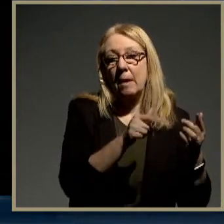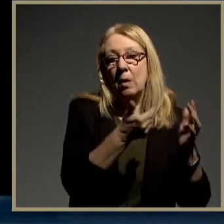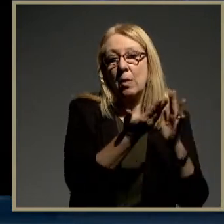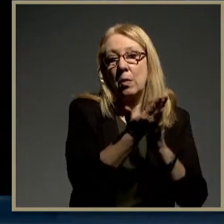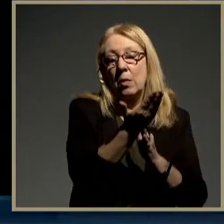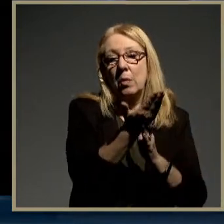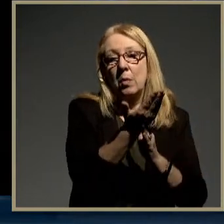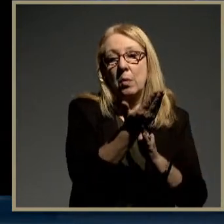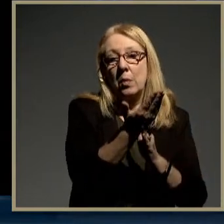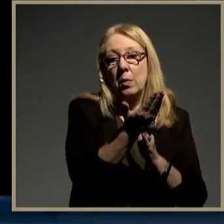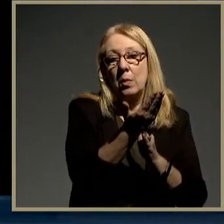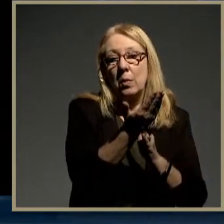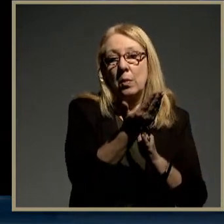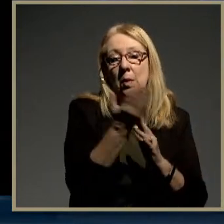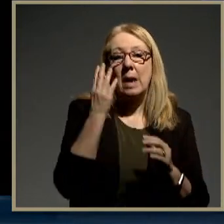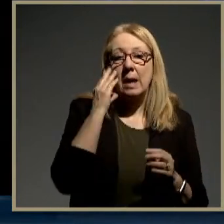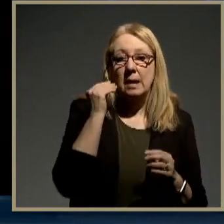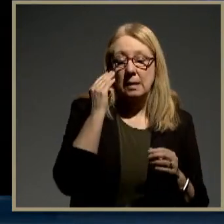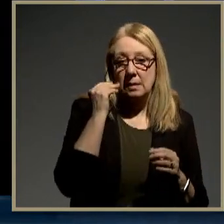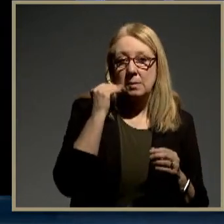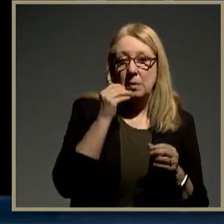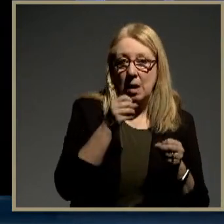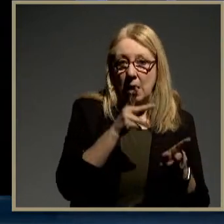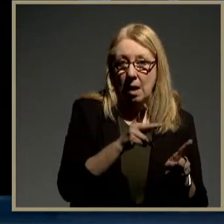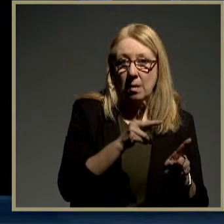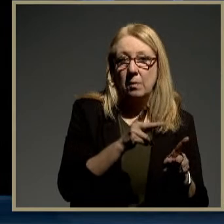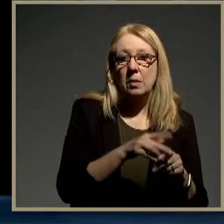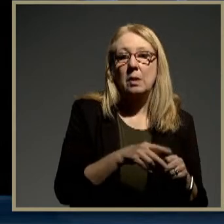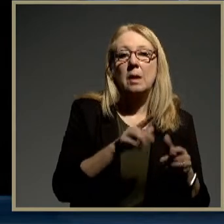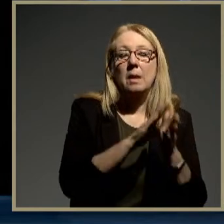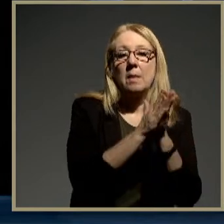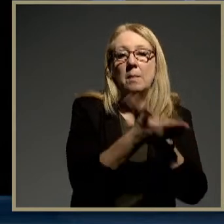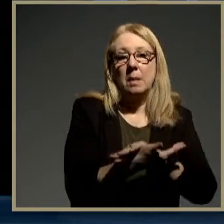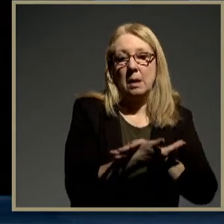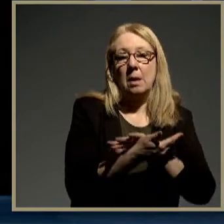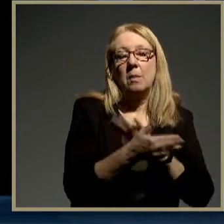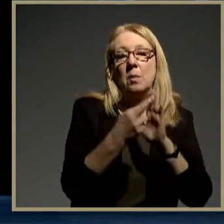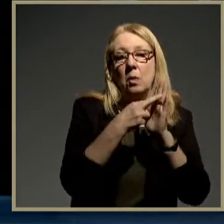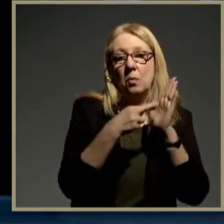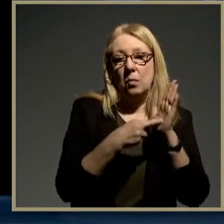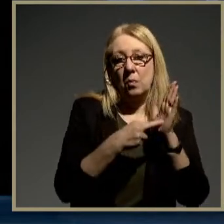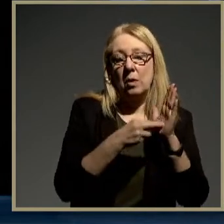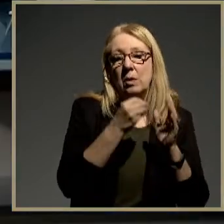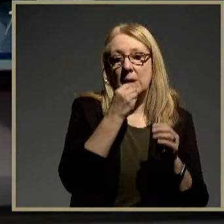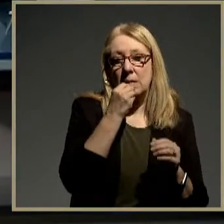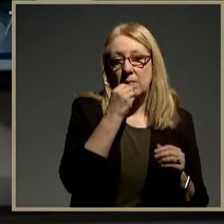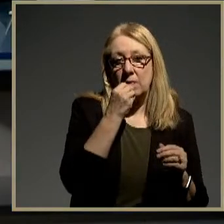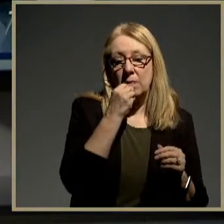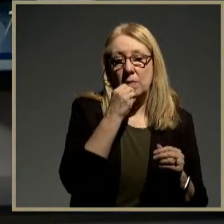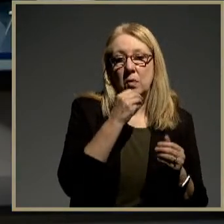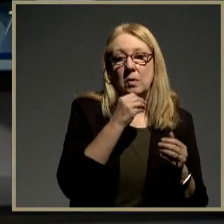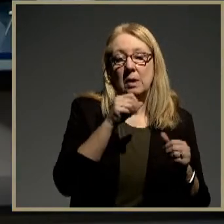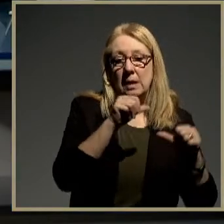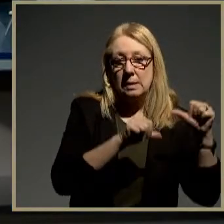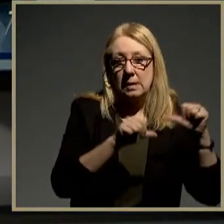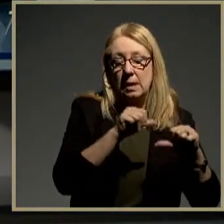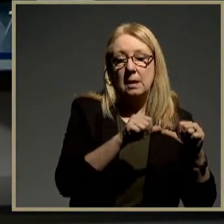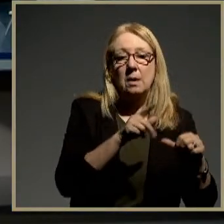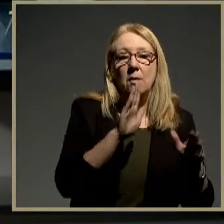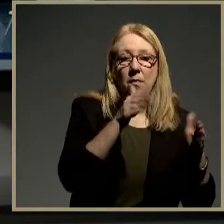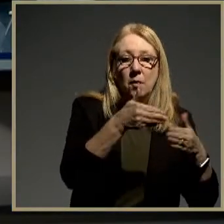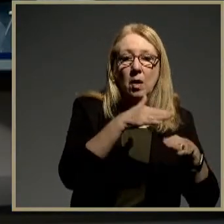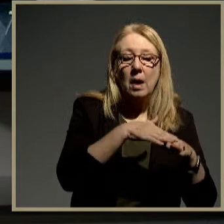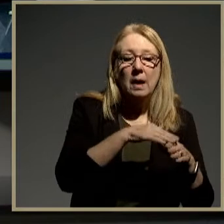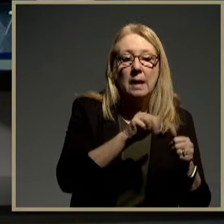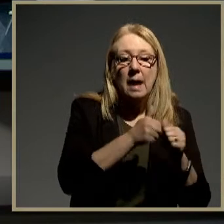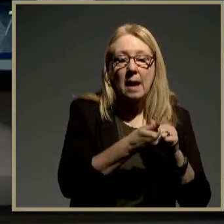through experiential opportunities and a test to become a registered dietitian. They'll typically work in healthcare settings. They focus on the role